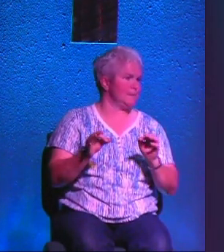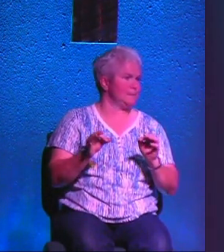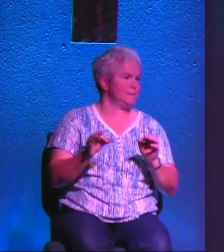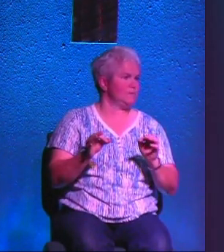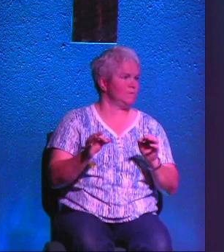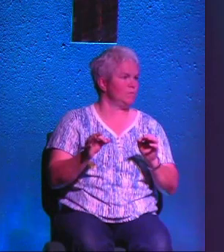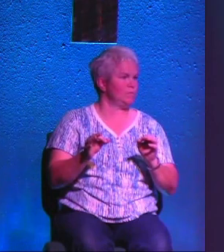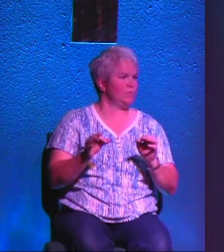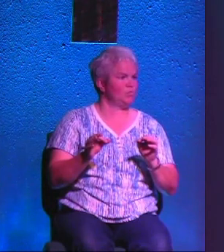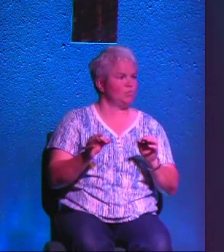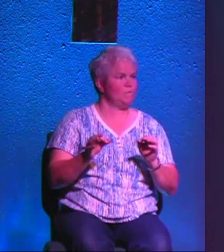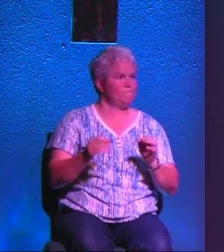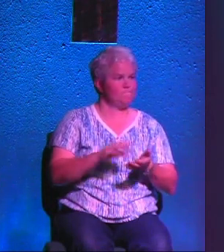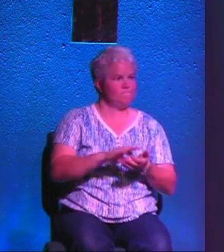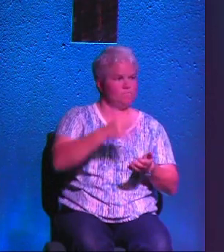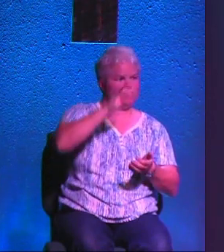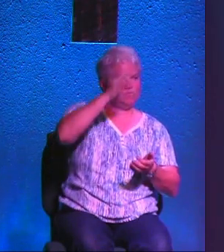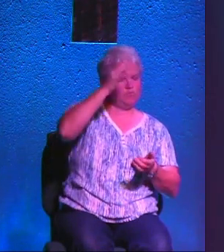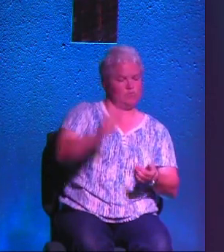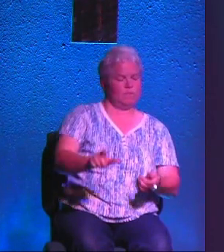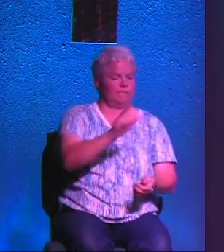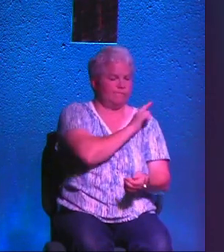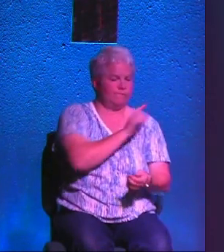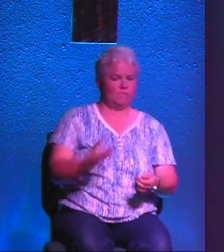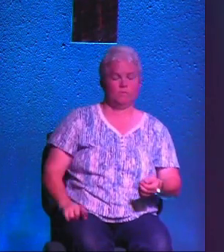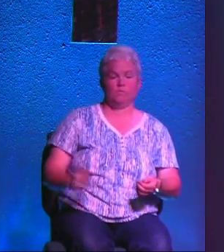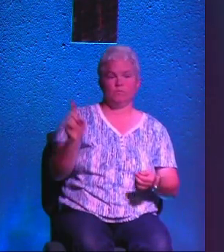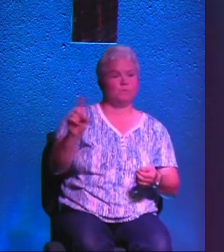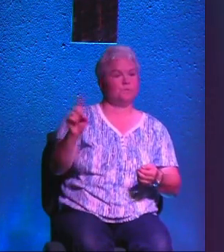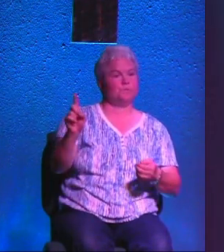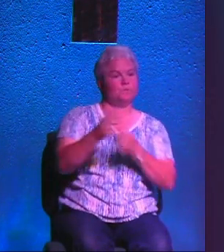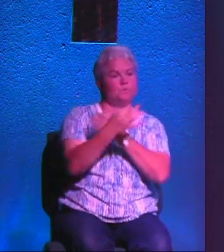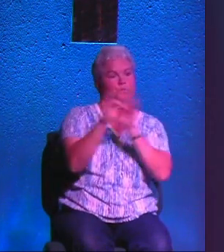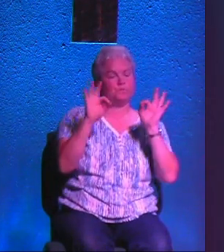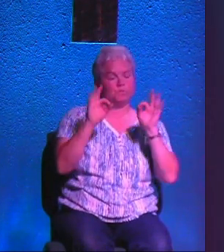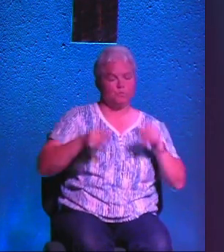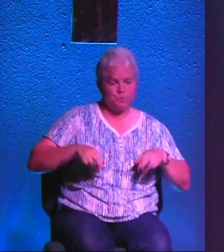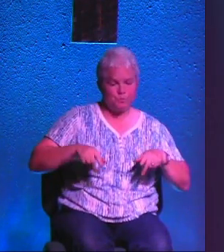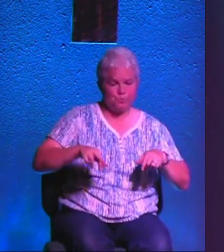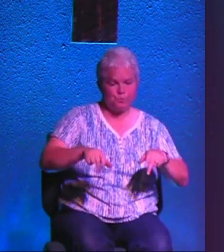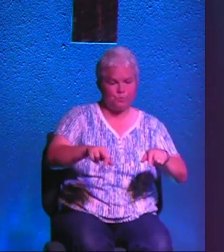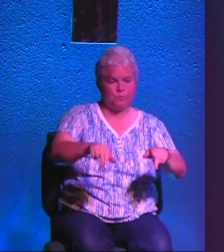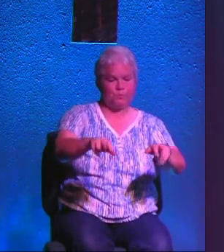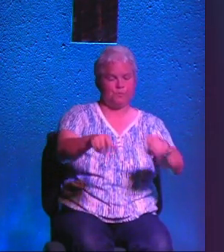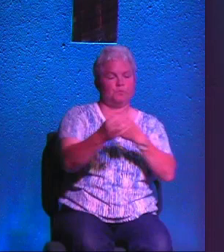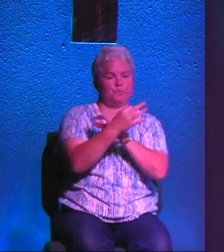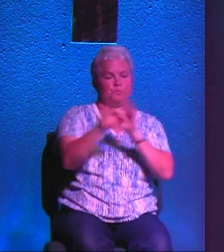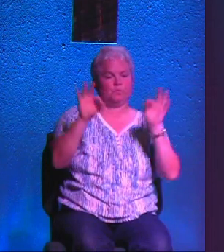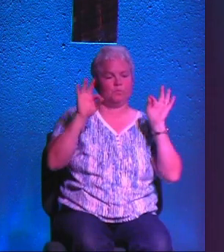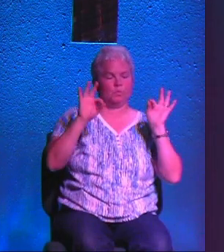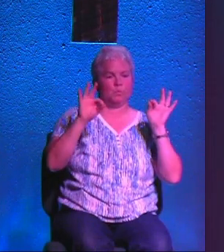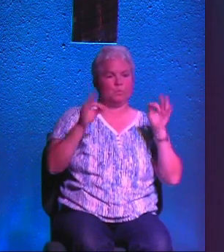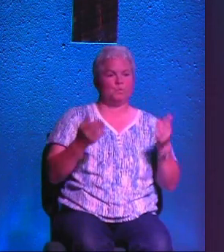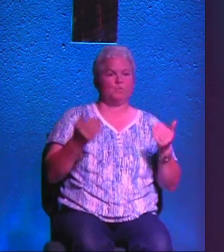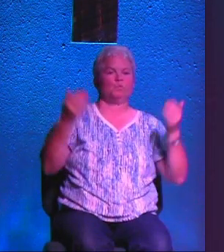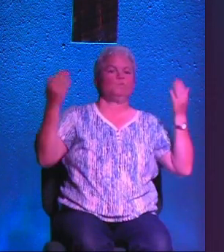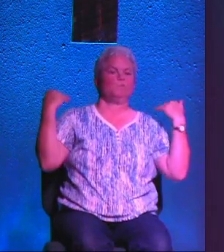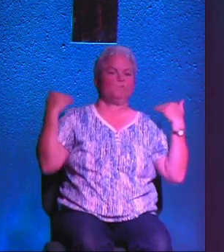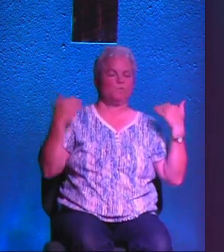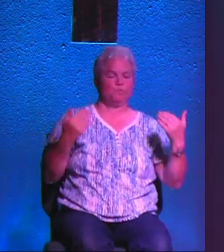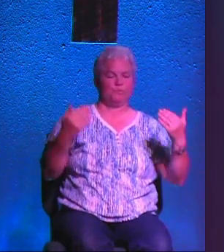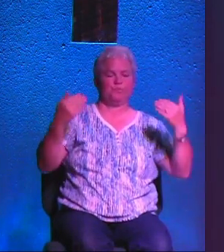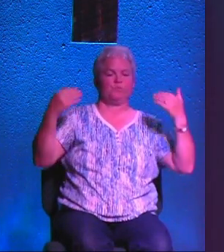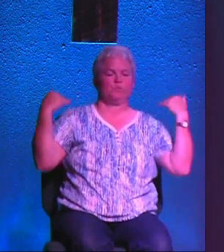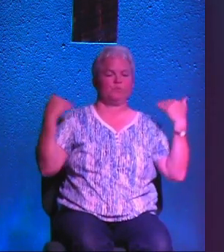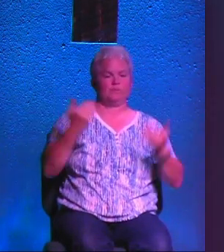freedom of the Lord, where the Spirit of the Lord is, there is freedom. We need to walk in that freedom and not fall back into